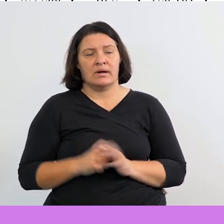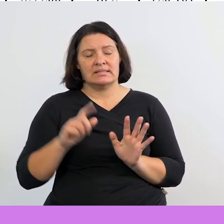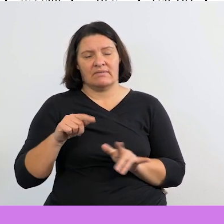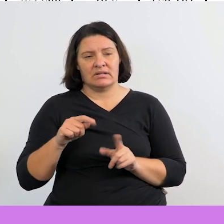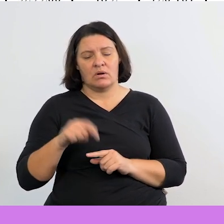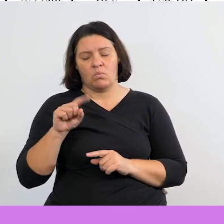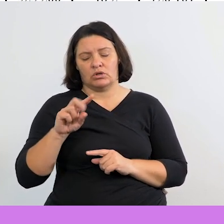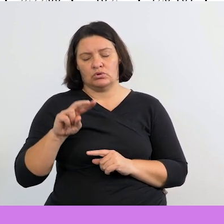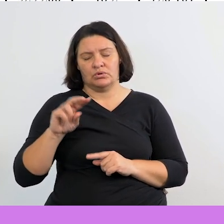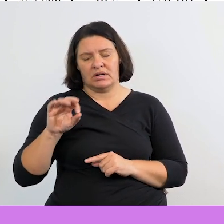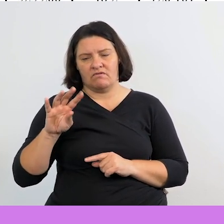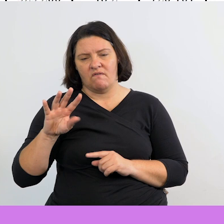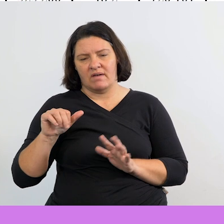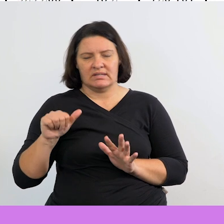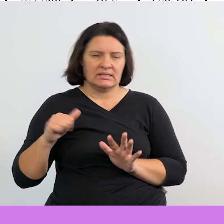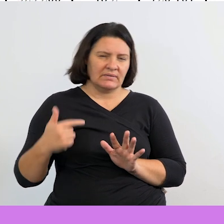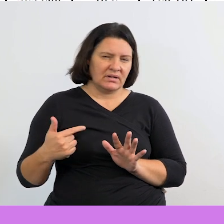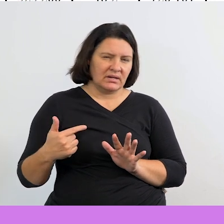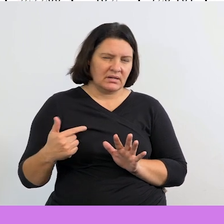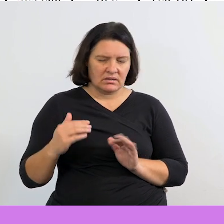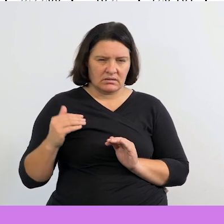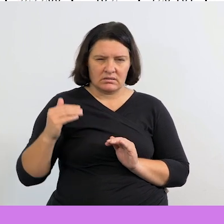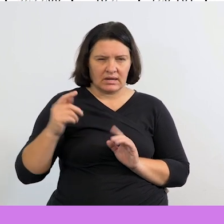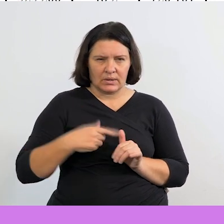1, 2, 3, 4, 5, 6, 7,